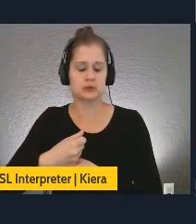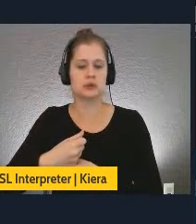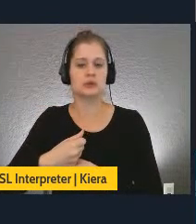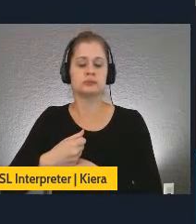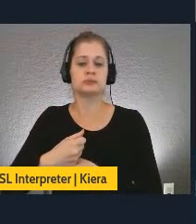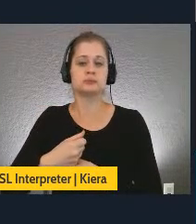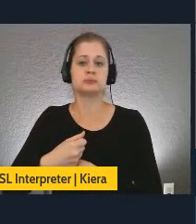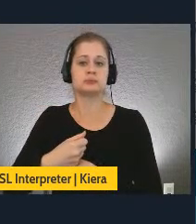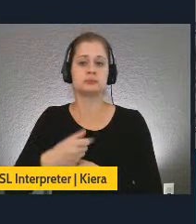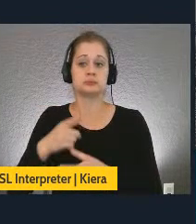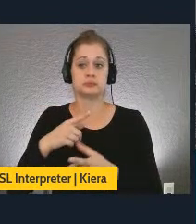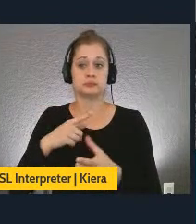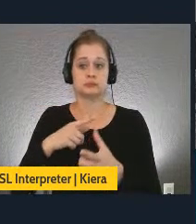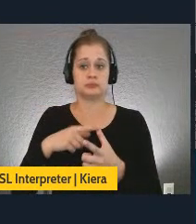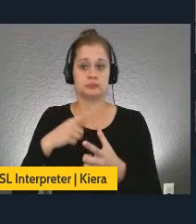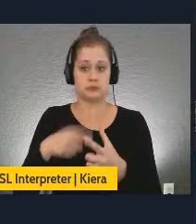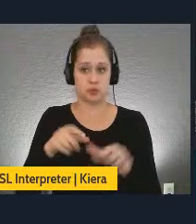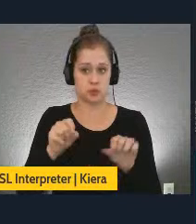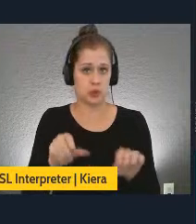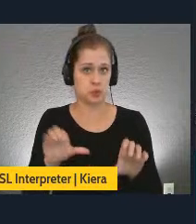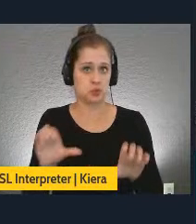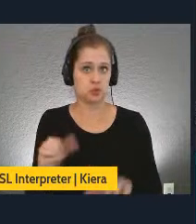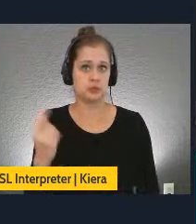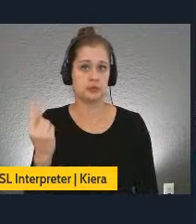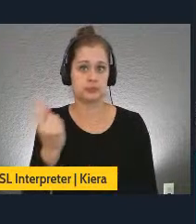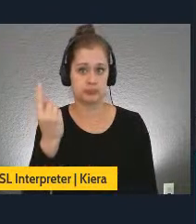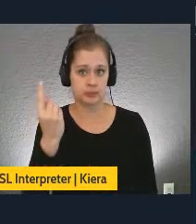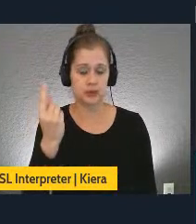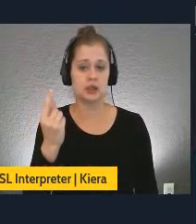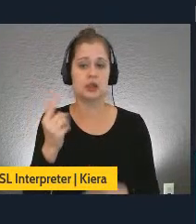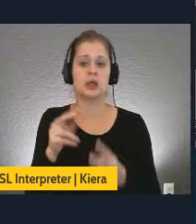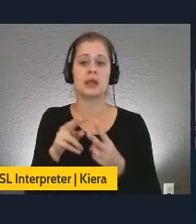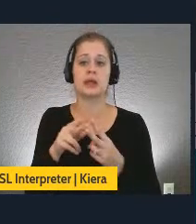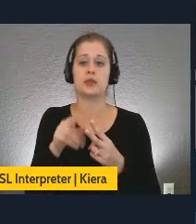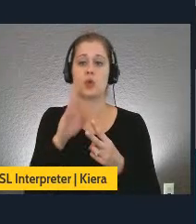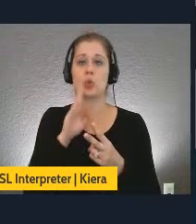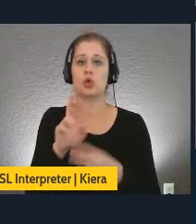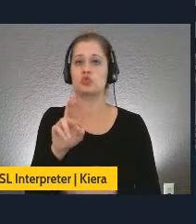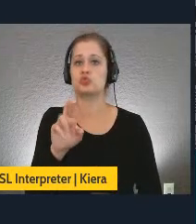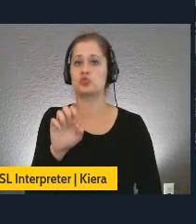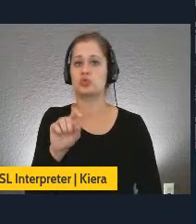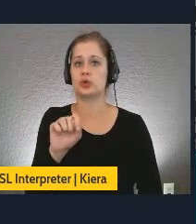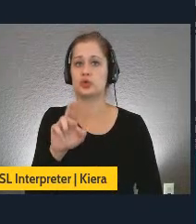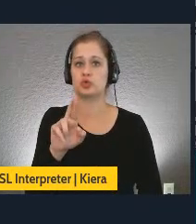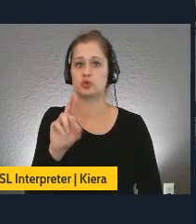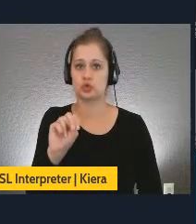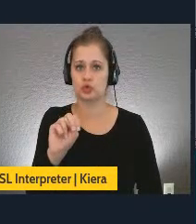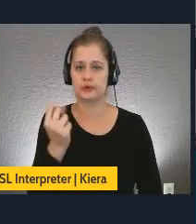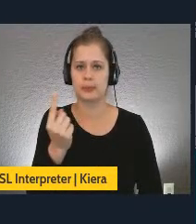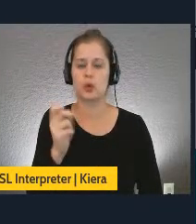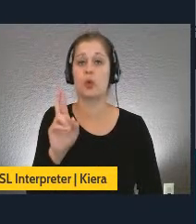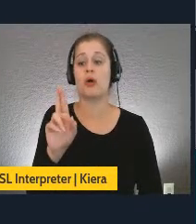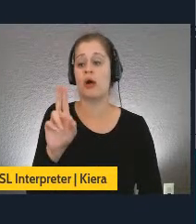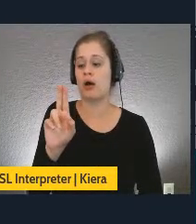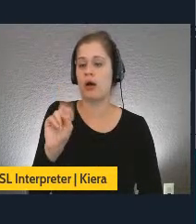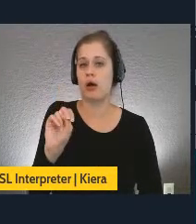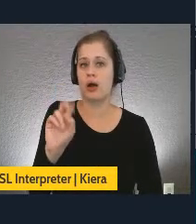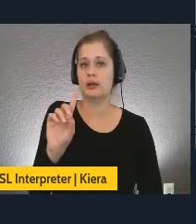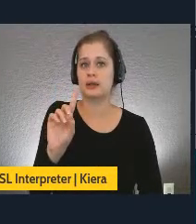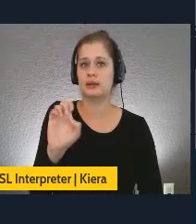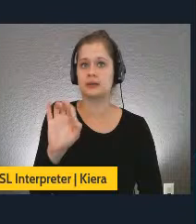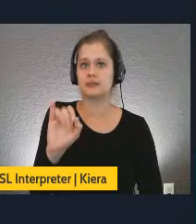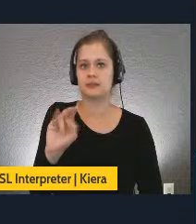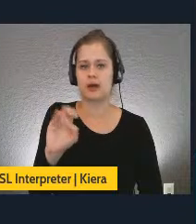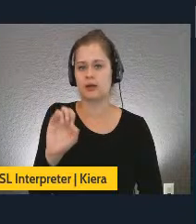can do something without it, and either you return something or undefined, it doesn't really matter, which will